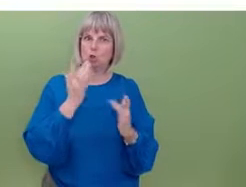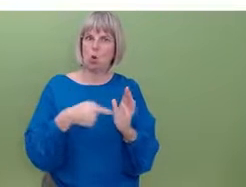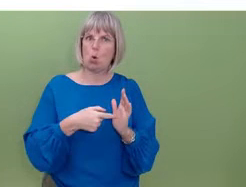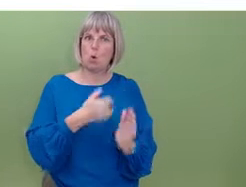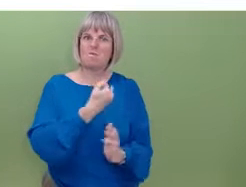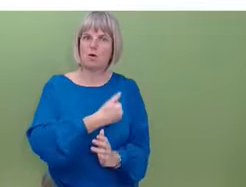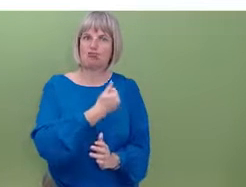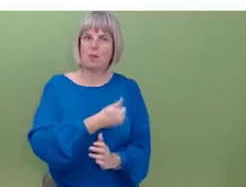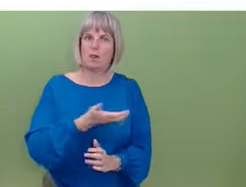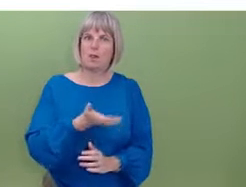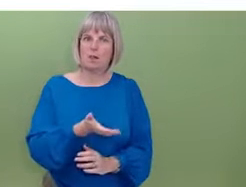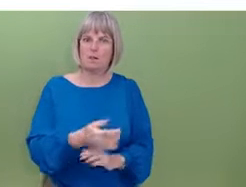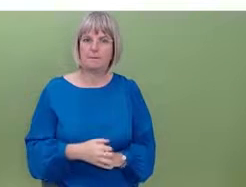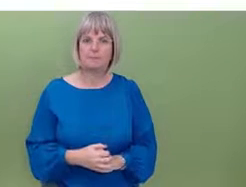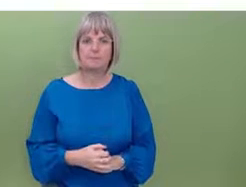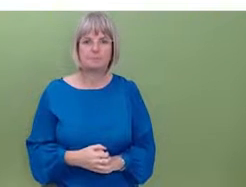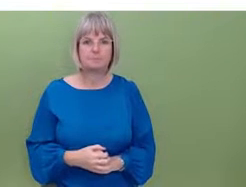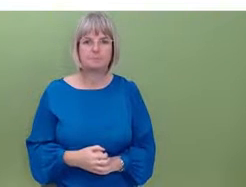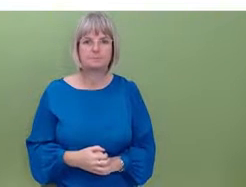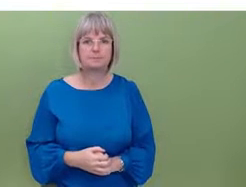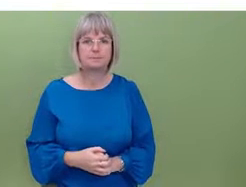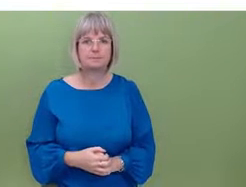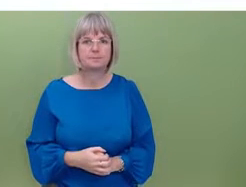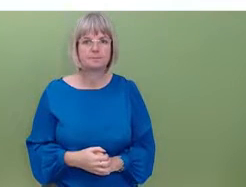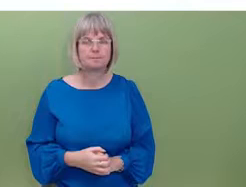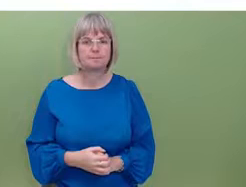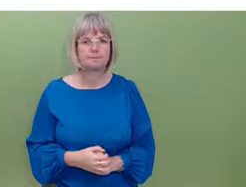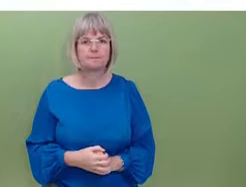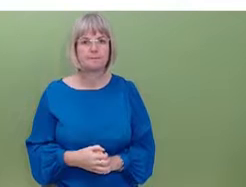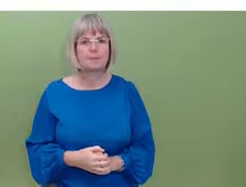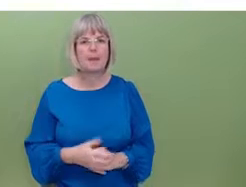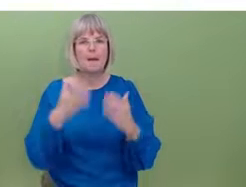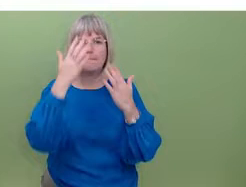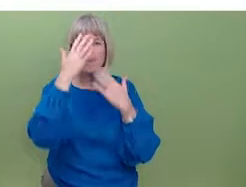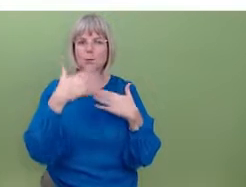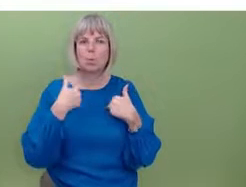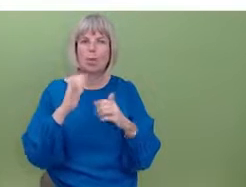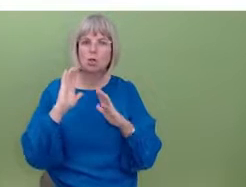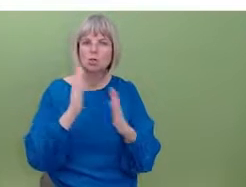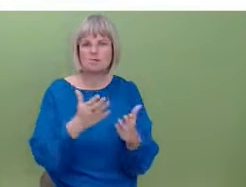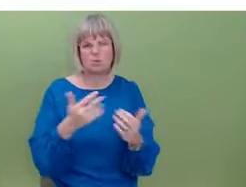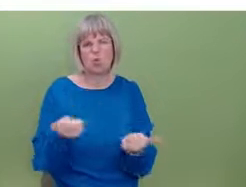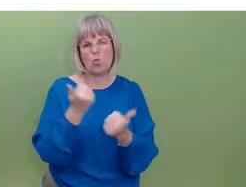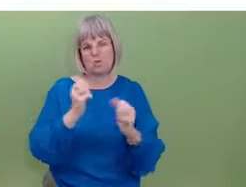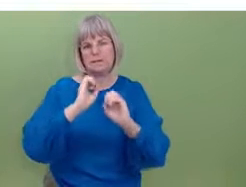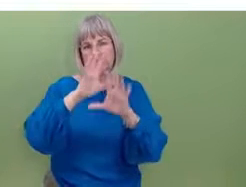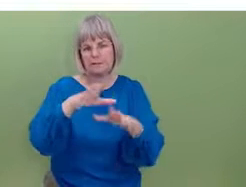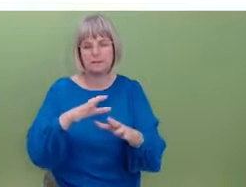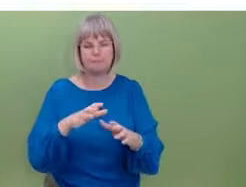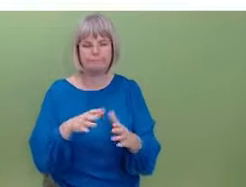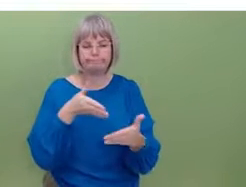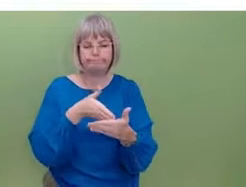Mental health services, I've already said, there's a lack of access to mental